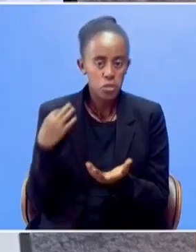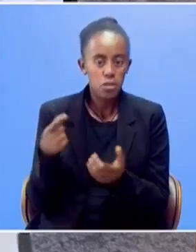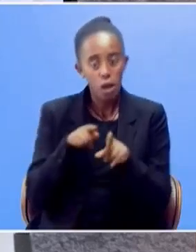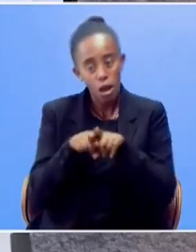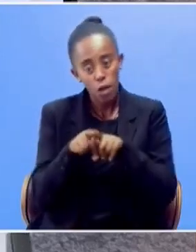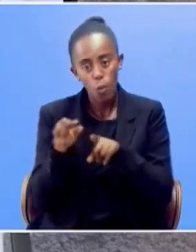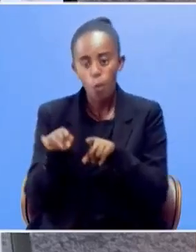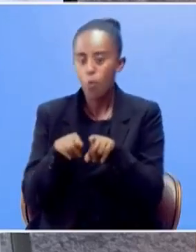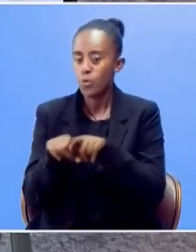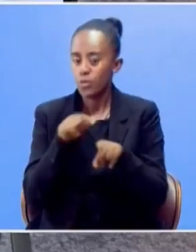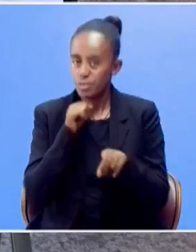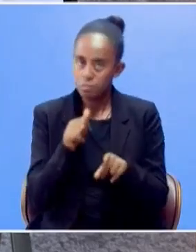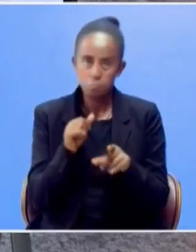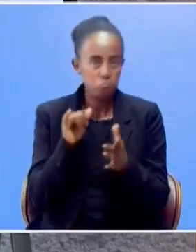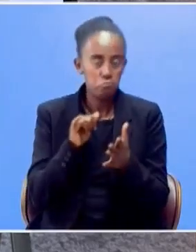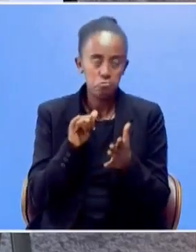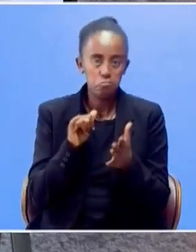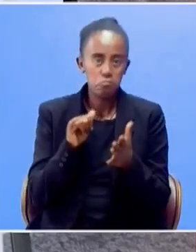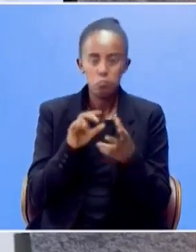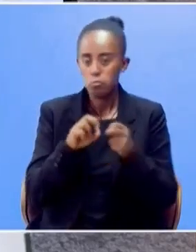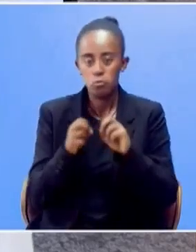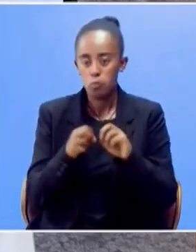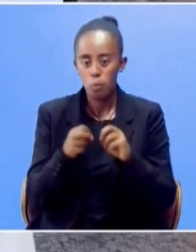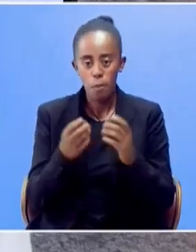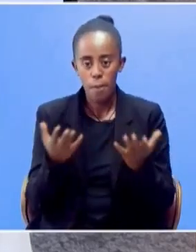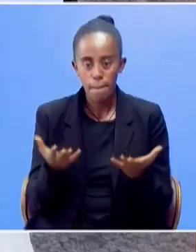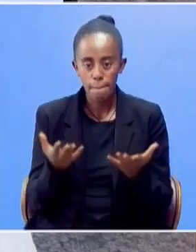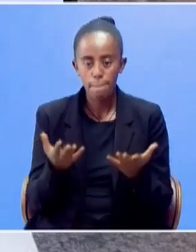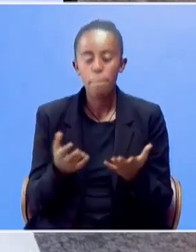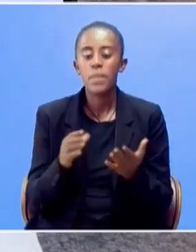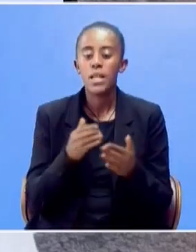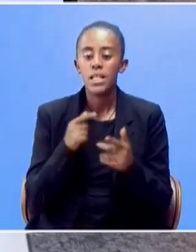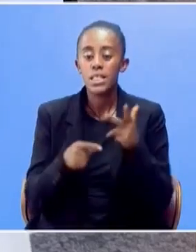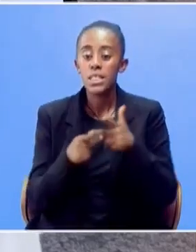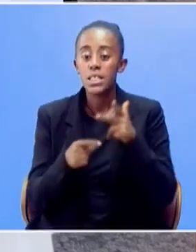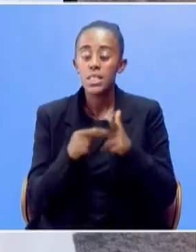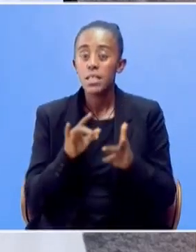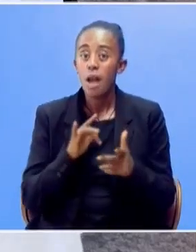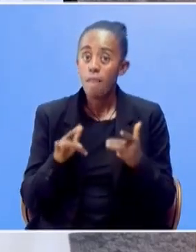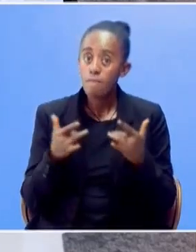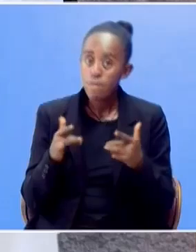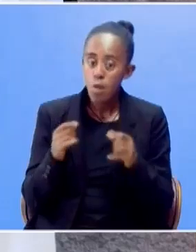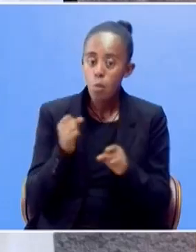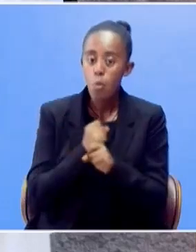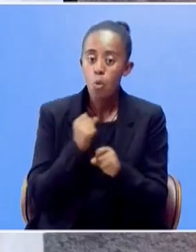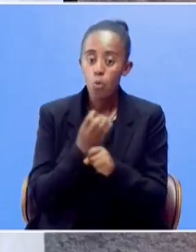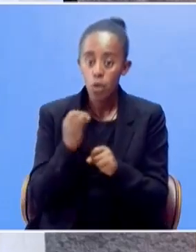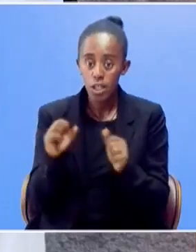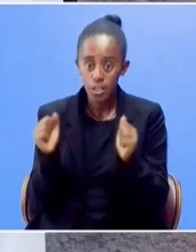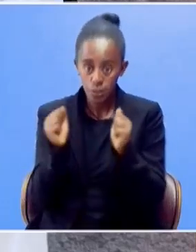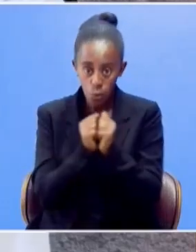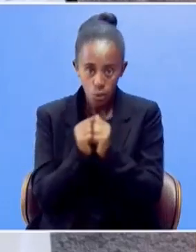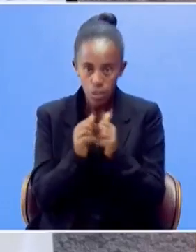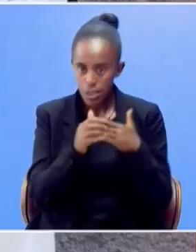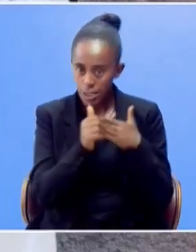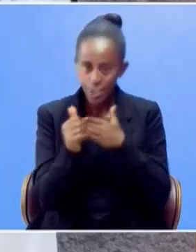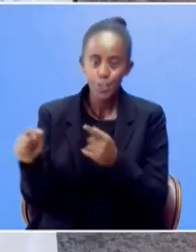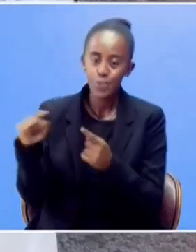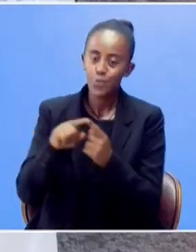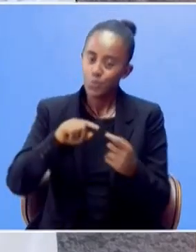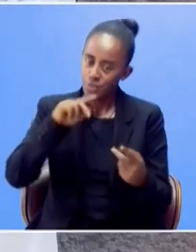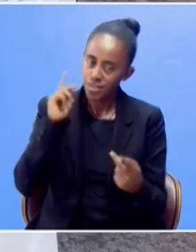or disagree. It doesn't matter, all right? And the third one, I feel working together leads to